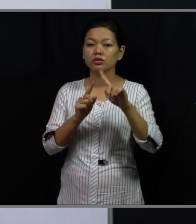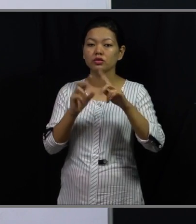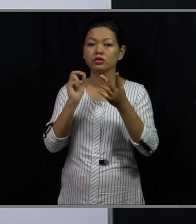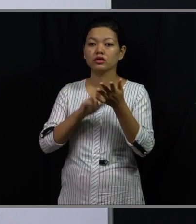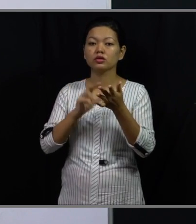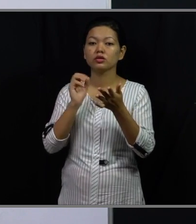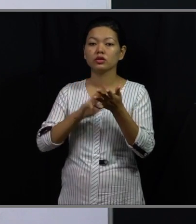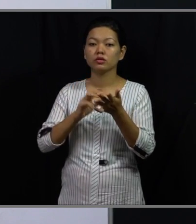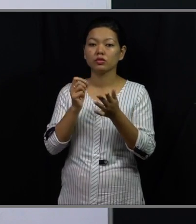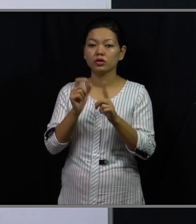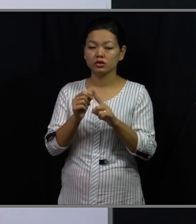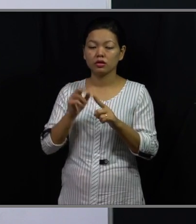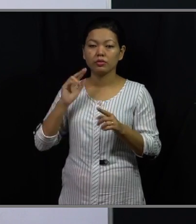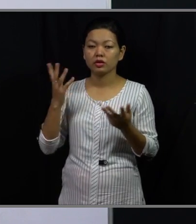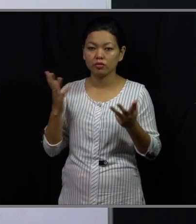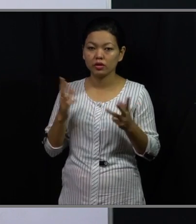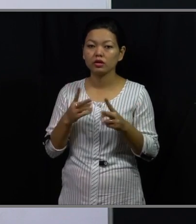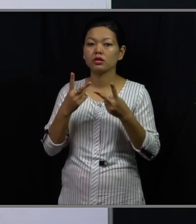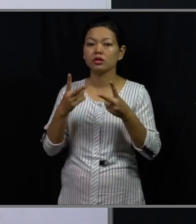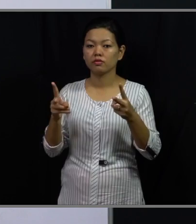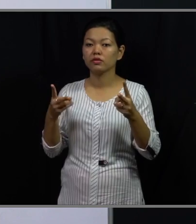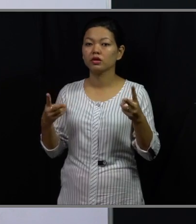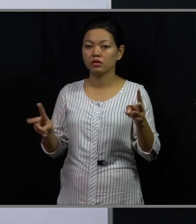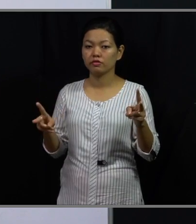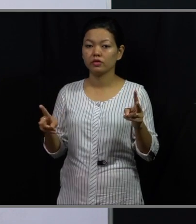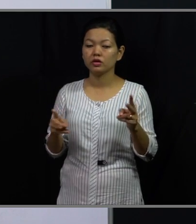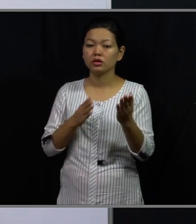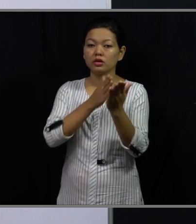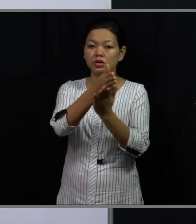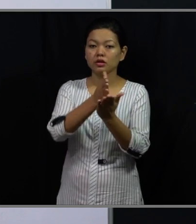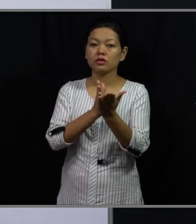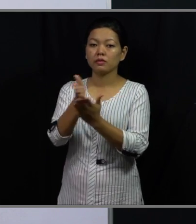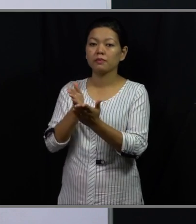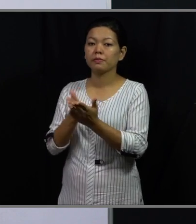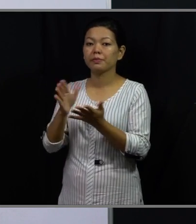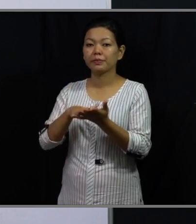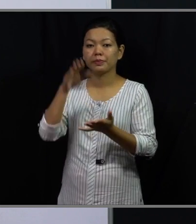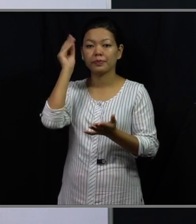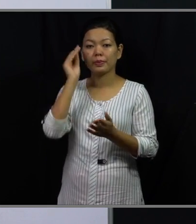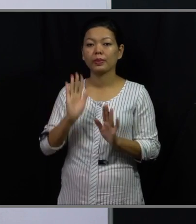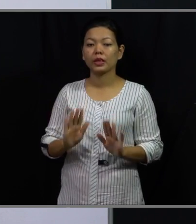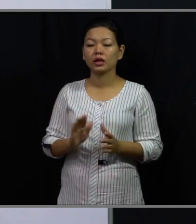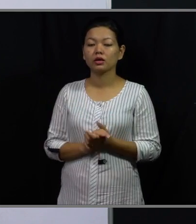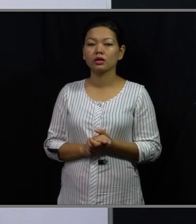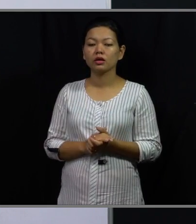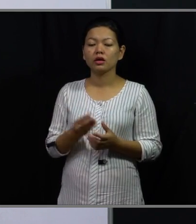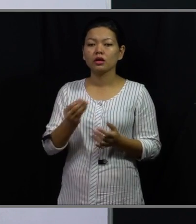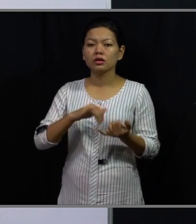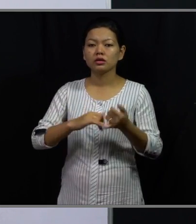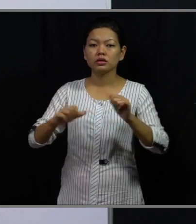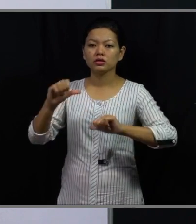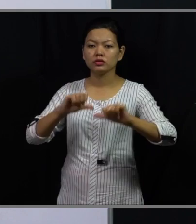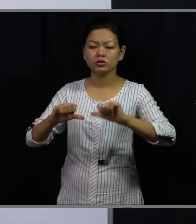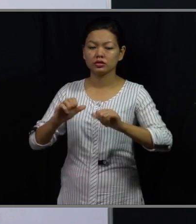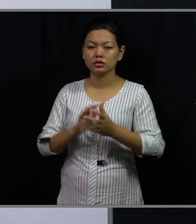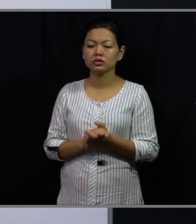other, and the way they approach their study also, it's a little different. some of the social sciences, okay, which